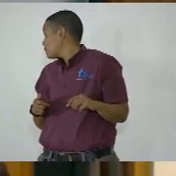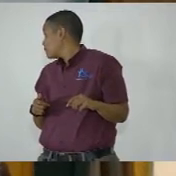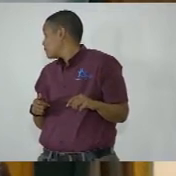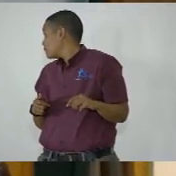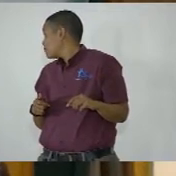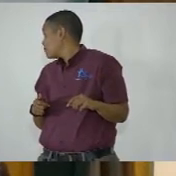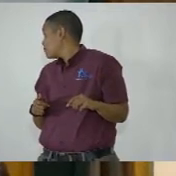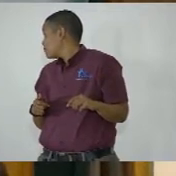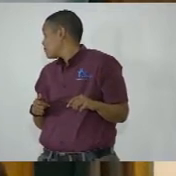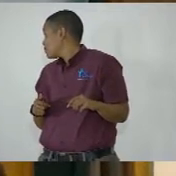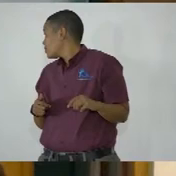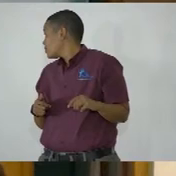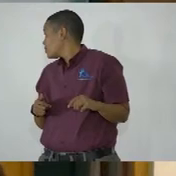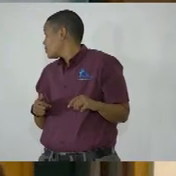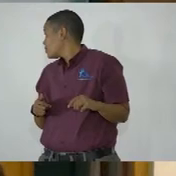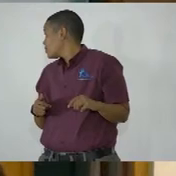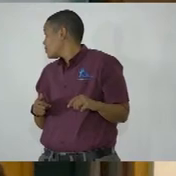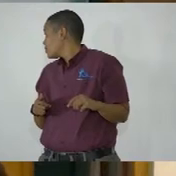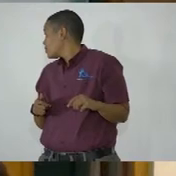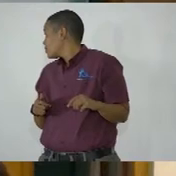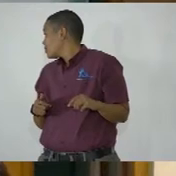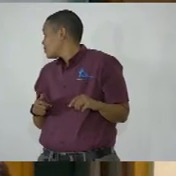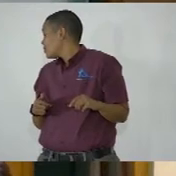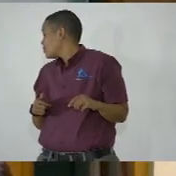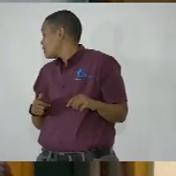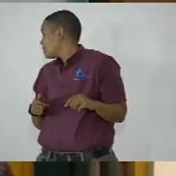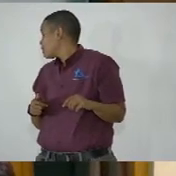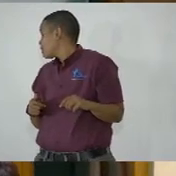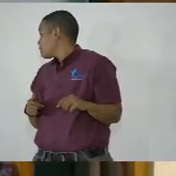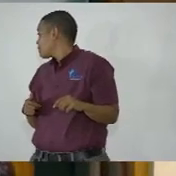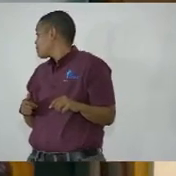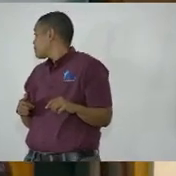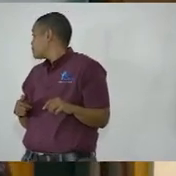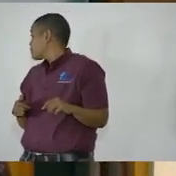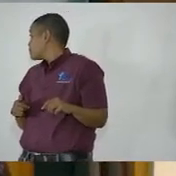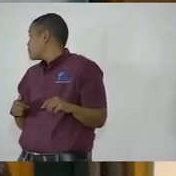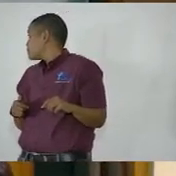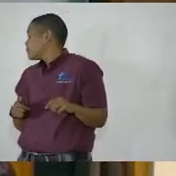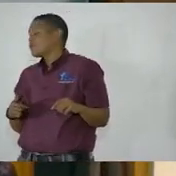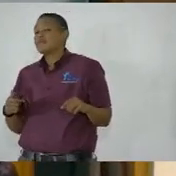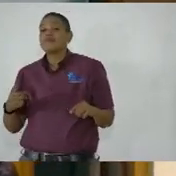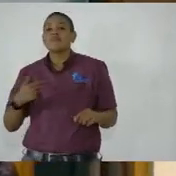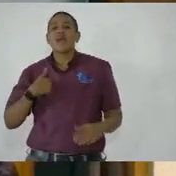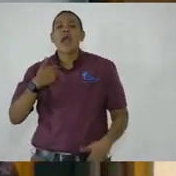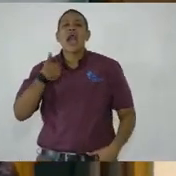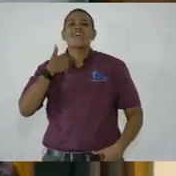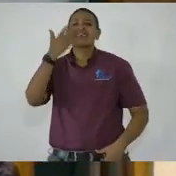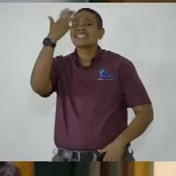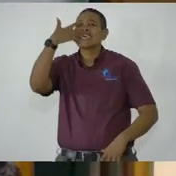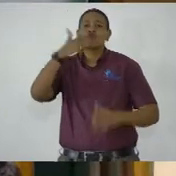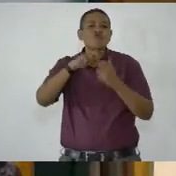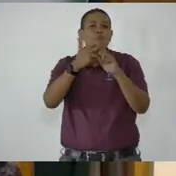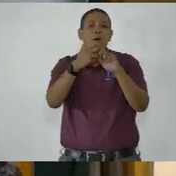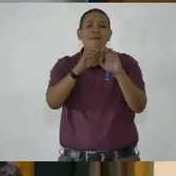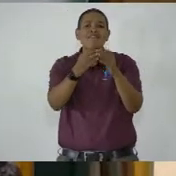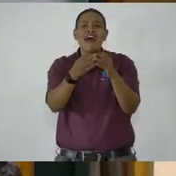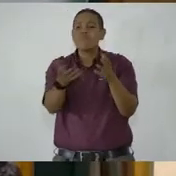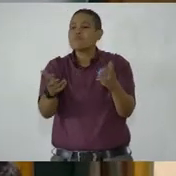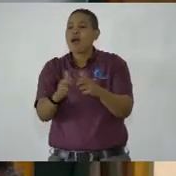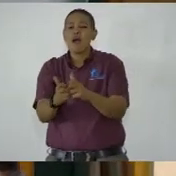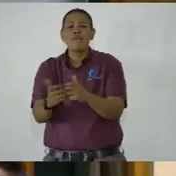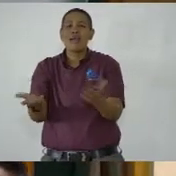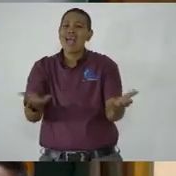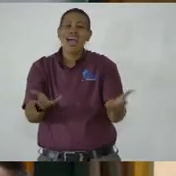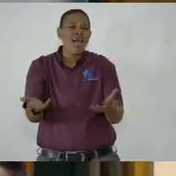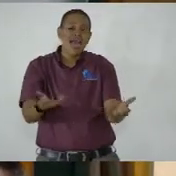Restorative justice. And I can tell you now, today I had a serious problem in my family at one